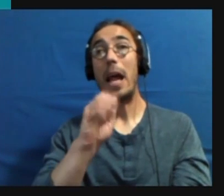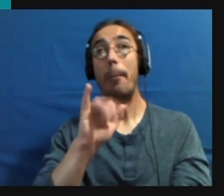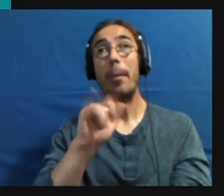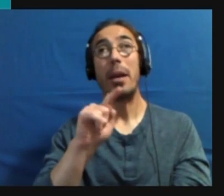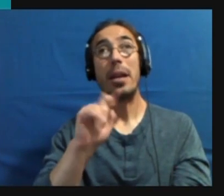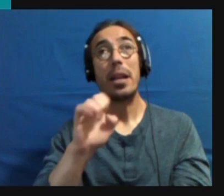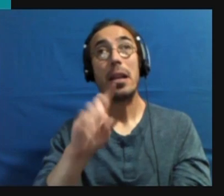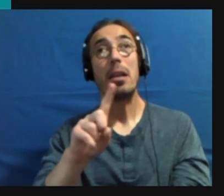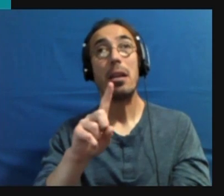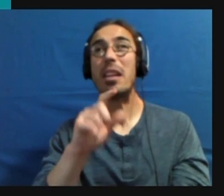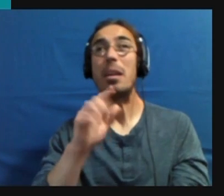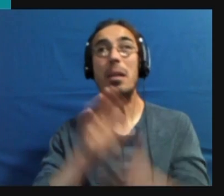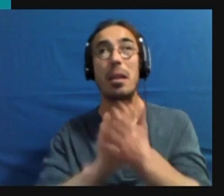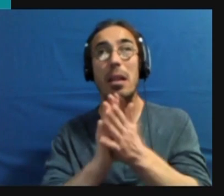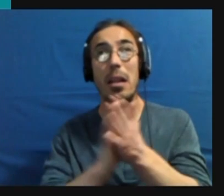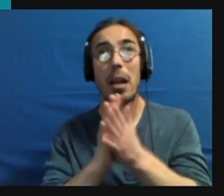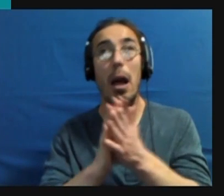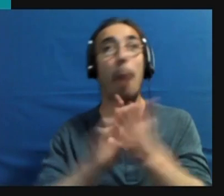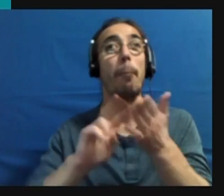or